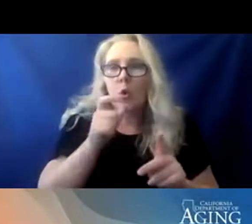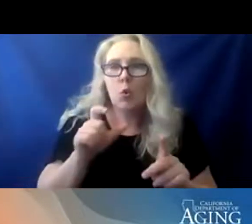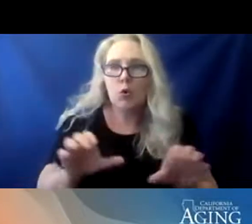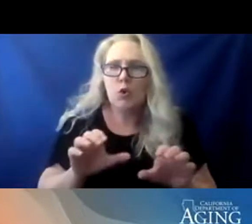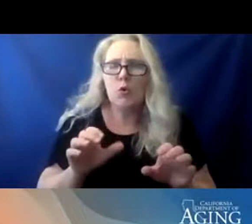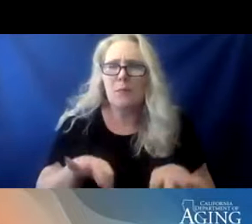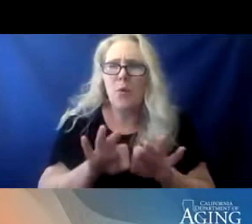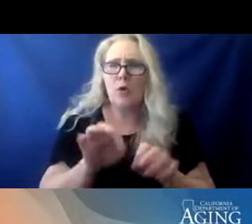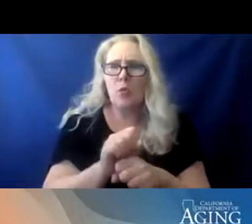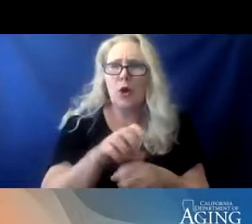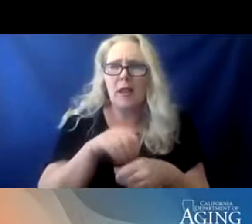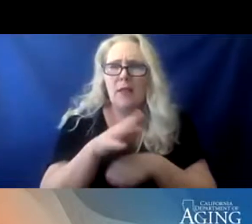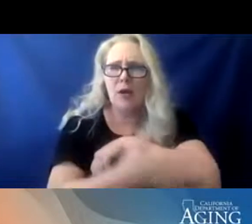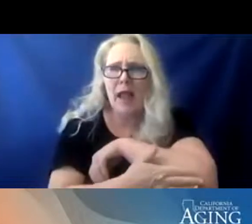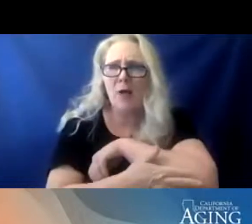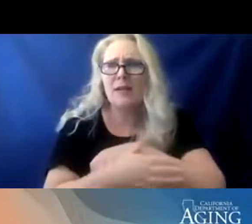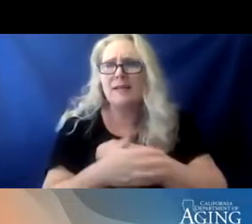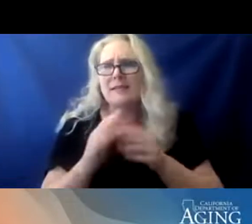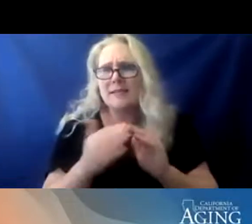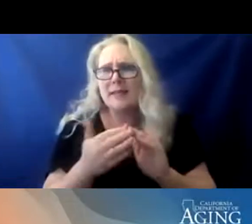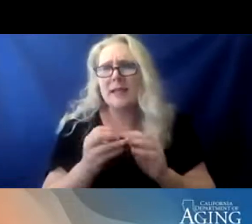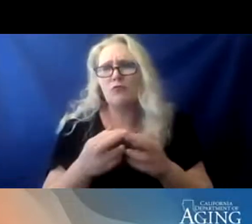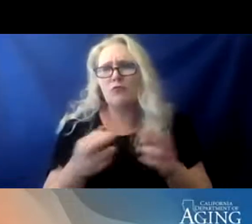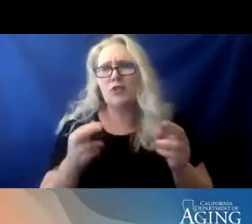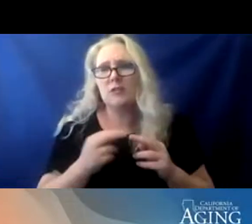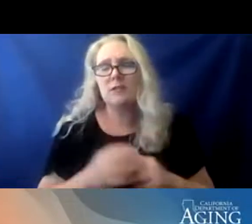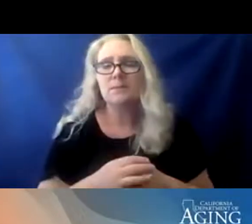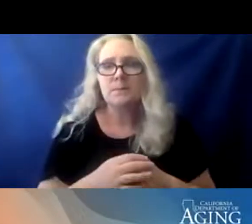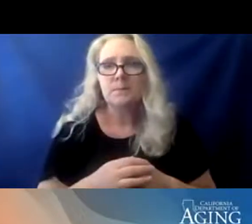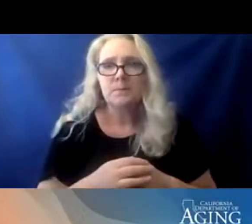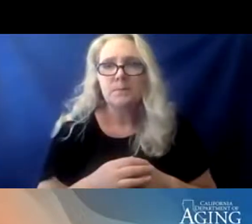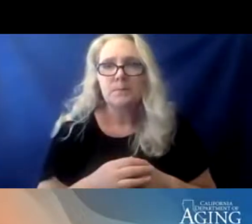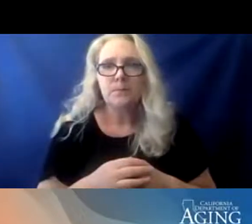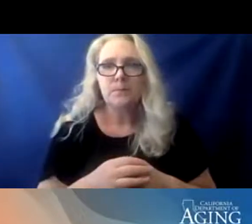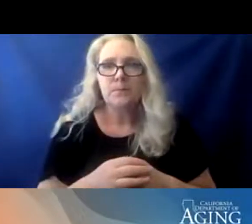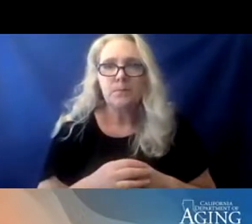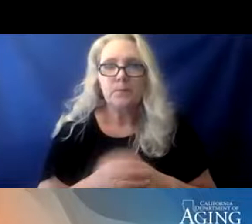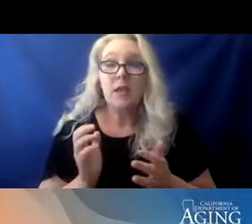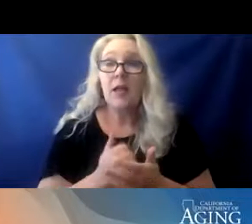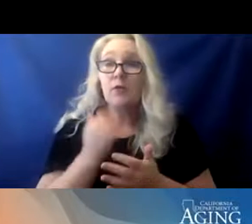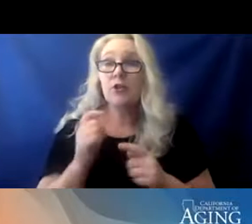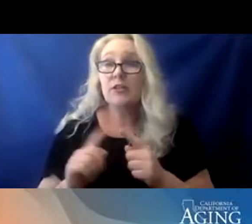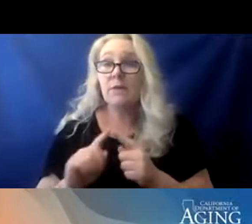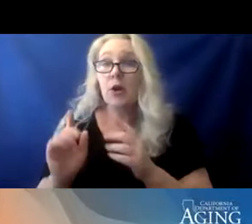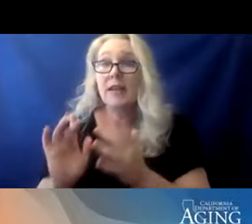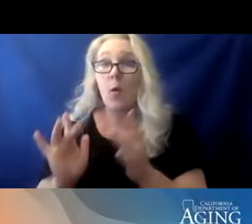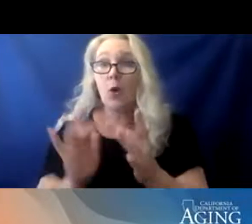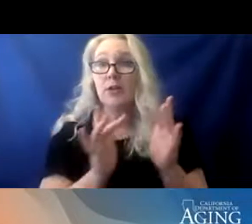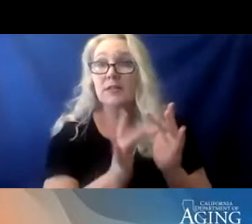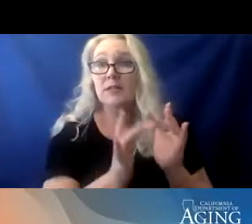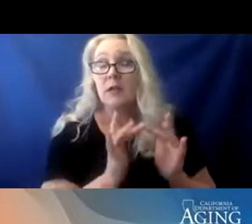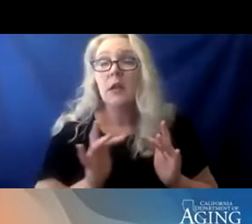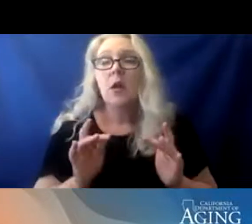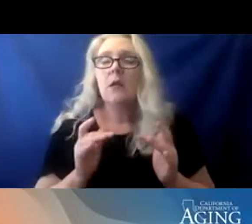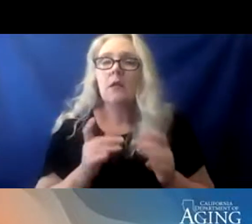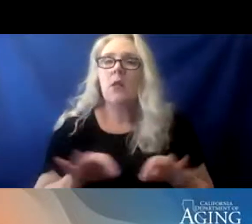or regions. And of course, we want to work with this committee to leverage your networks. We know everyone here brings local